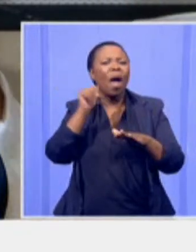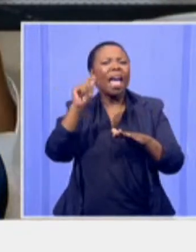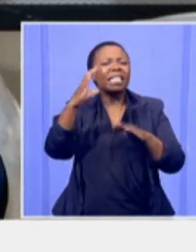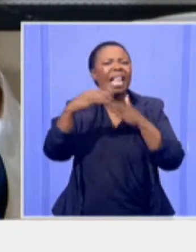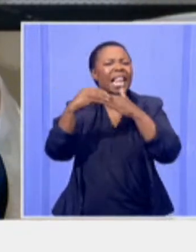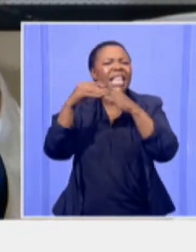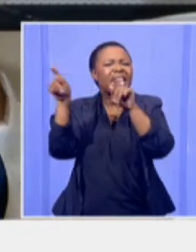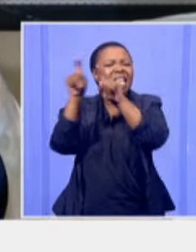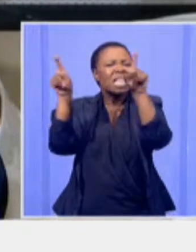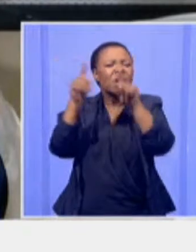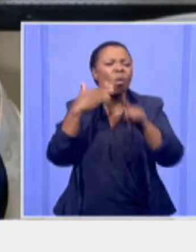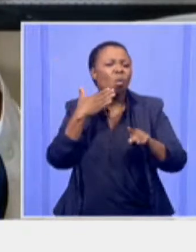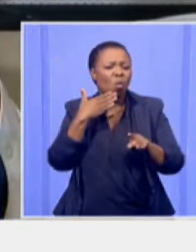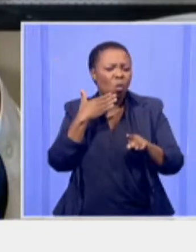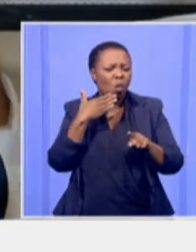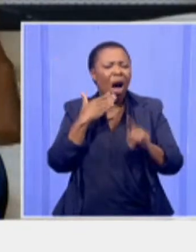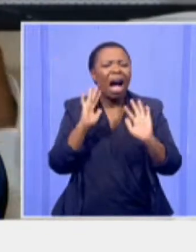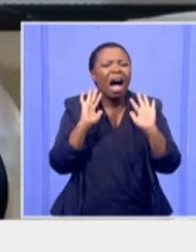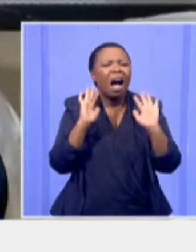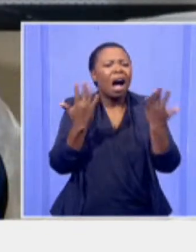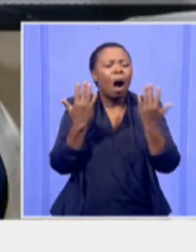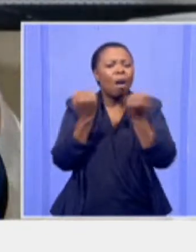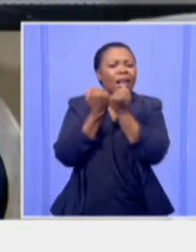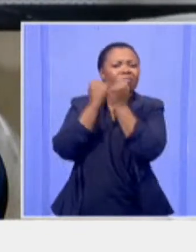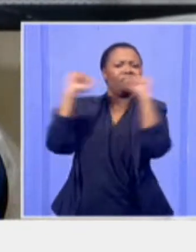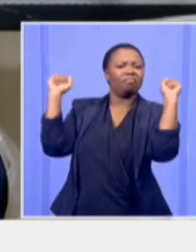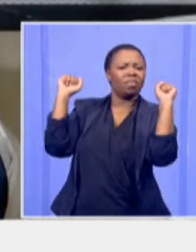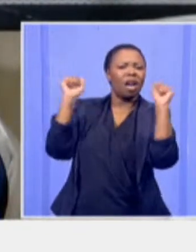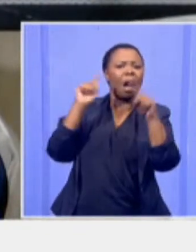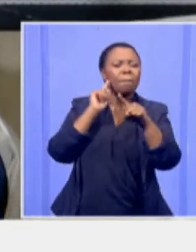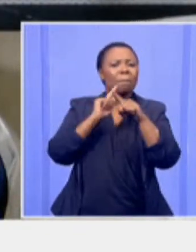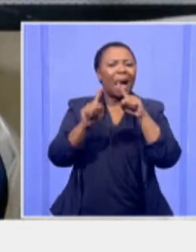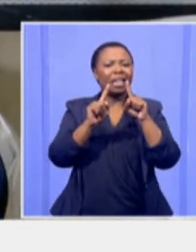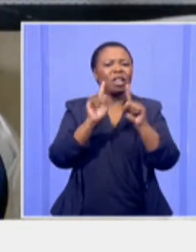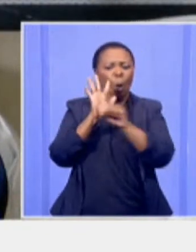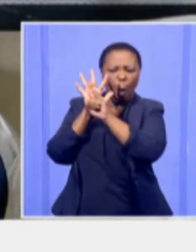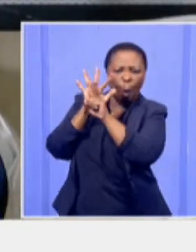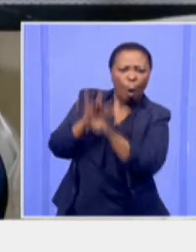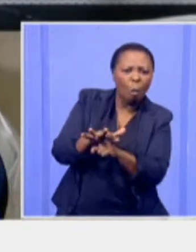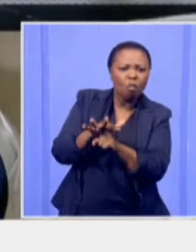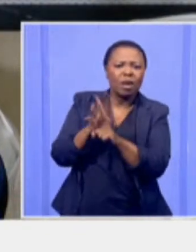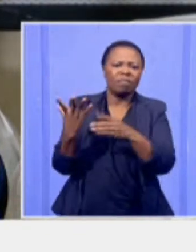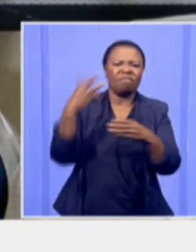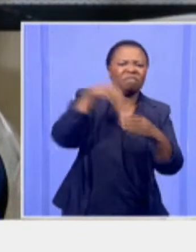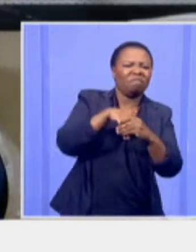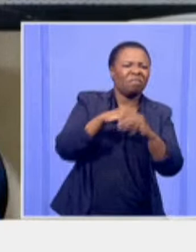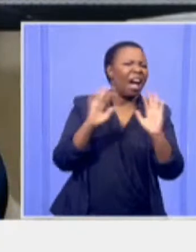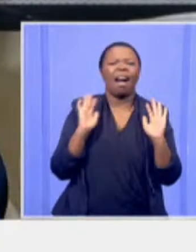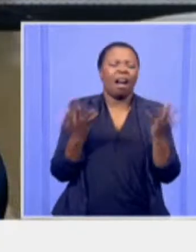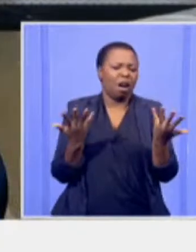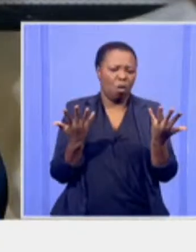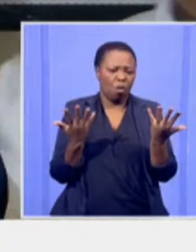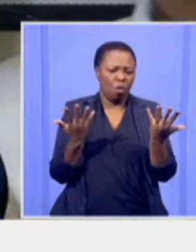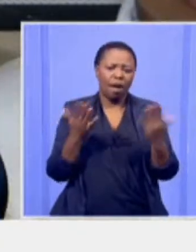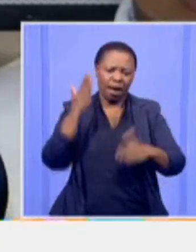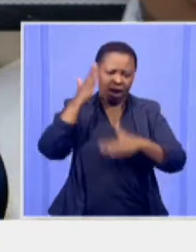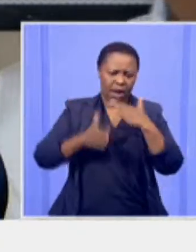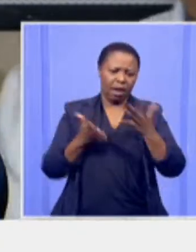can you be a liberation movement and take the side of an oppressor? I think I will end it